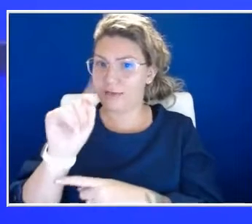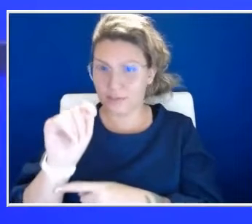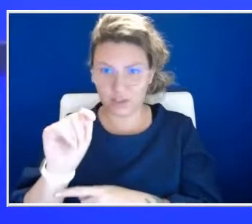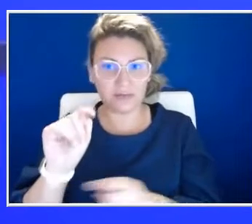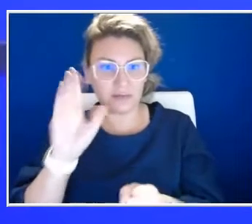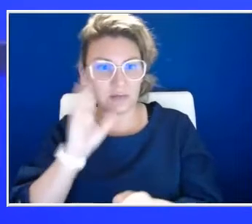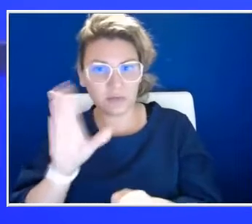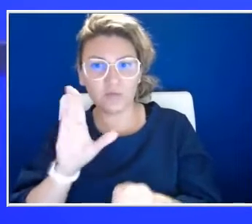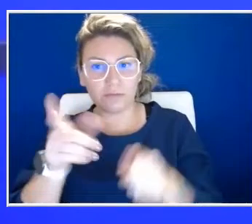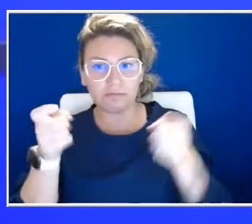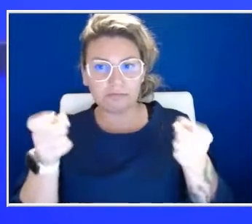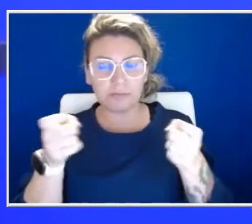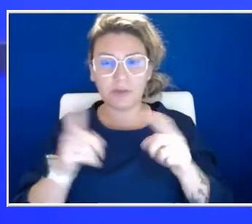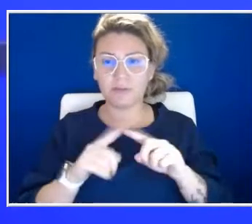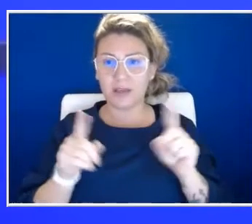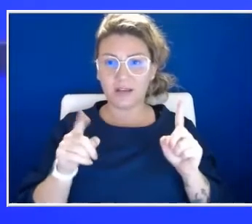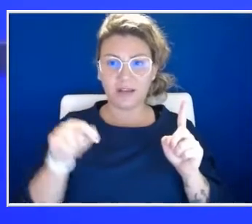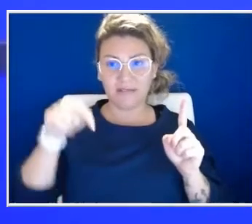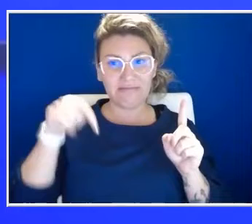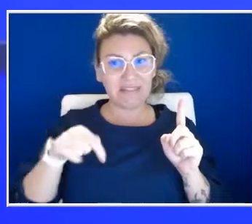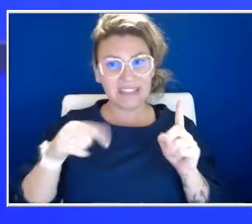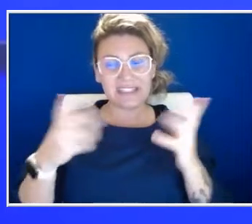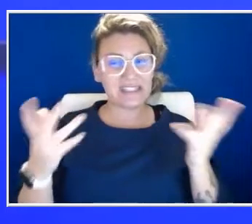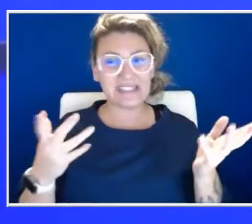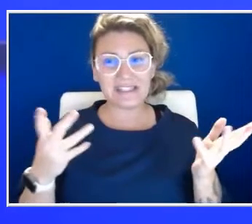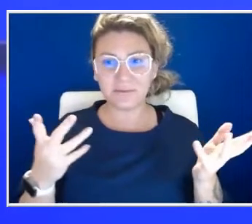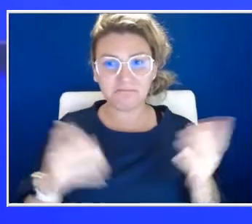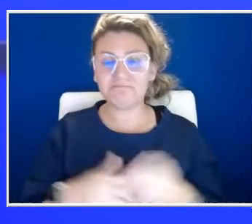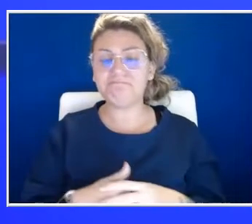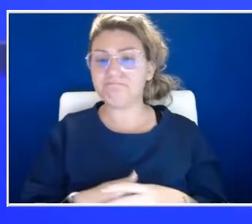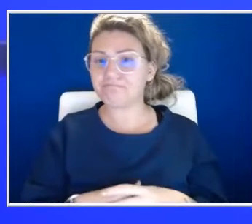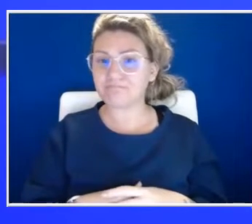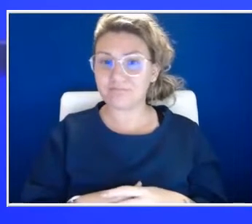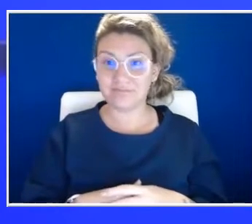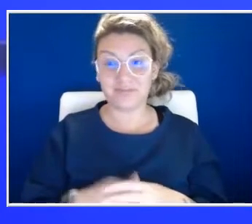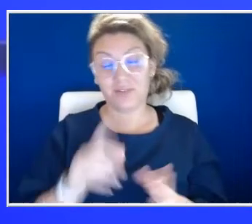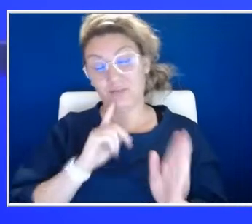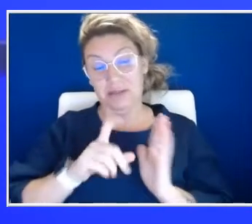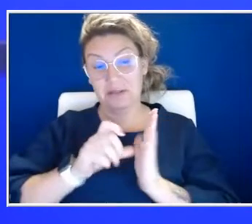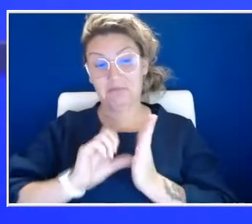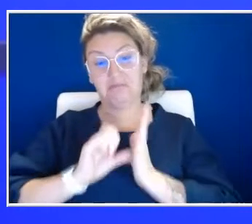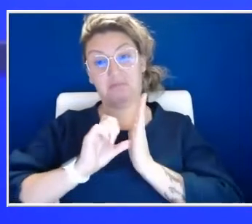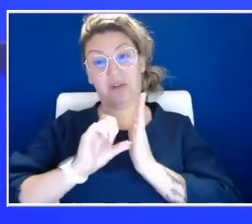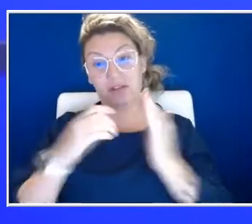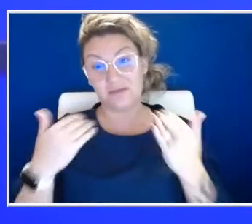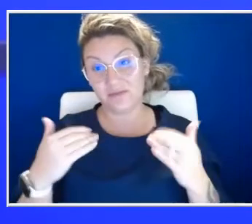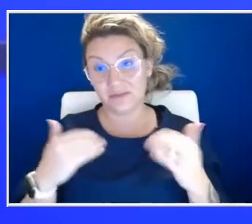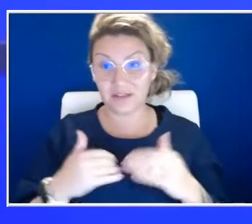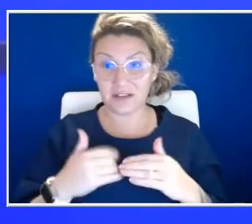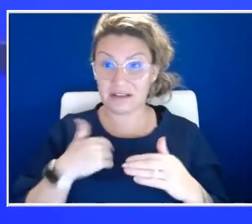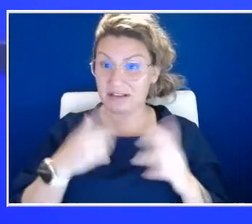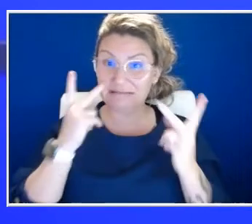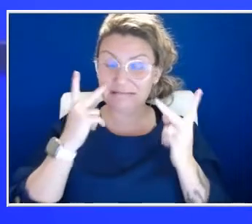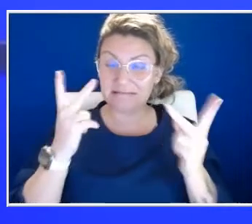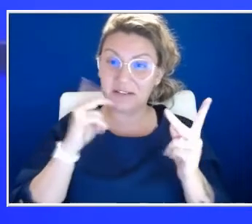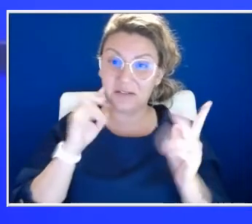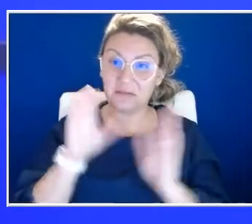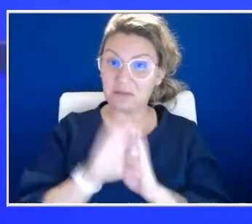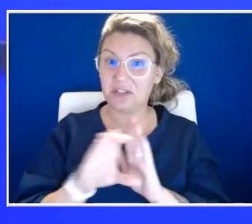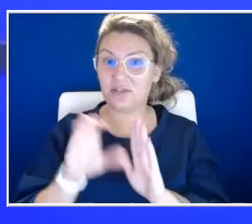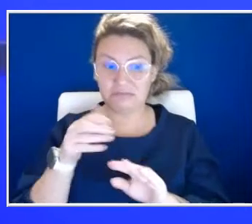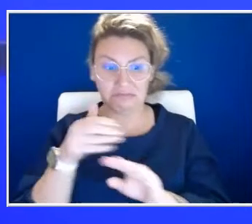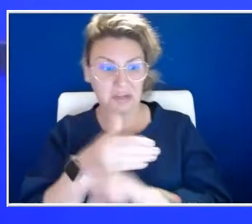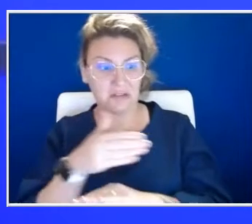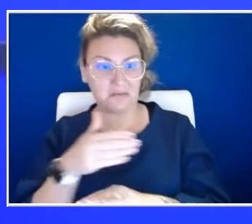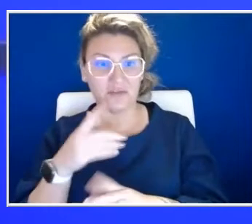necessary. But nonetheless, this is. It's pretty impressive. I mean, I got to see some of the pictures after the fact, and it was